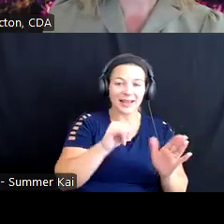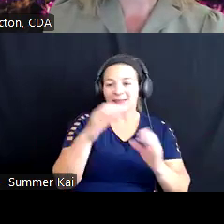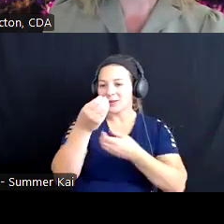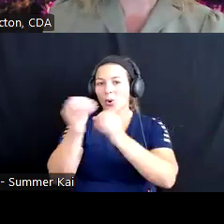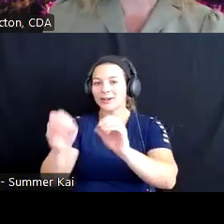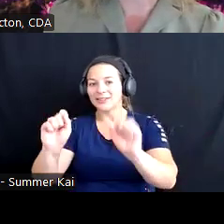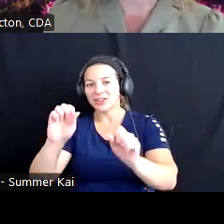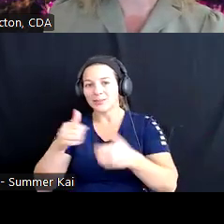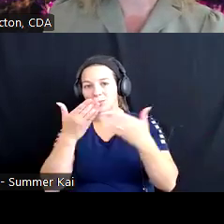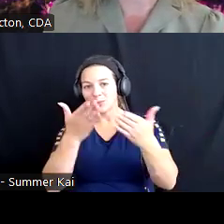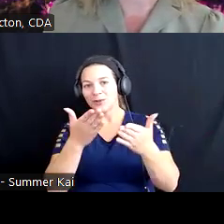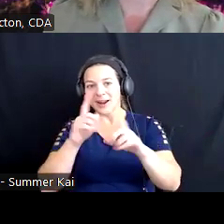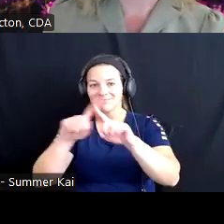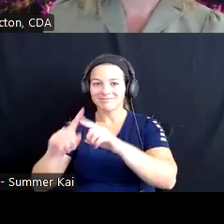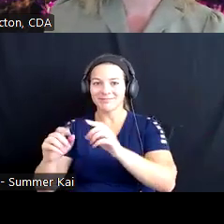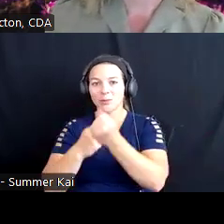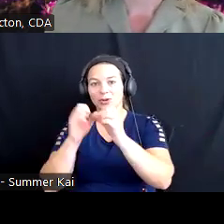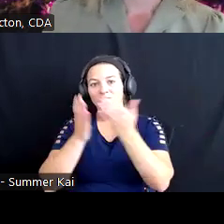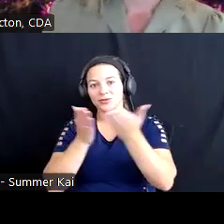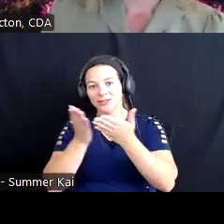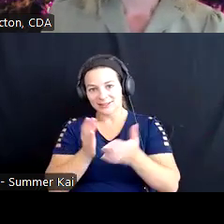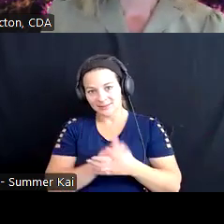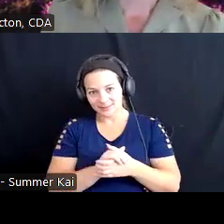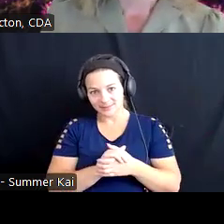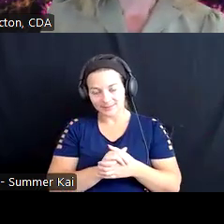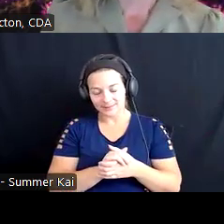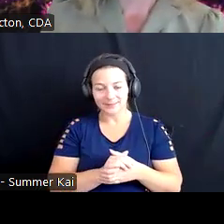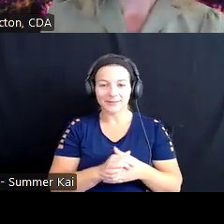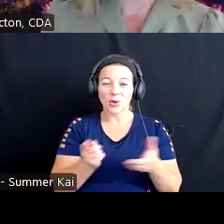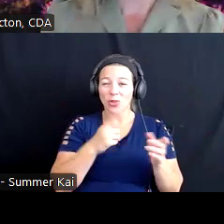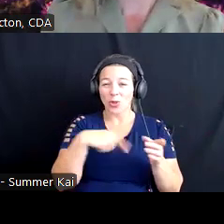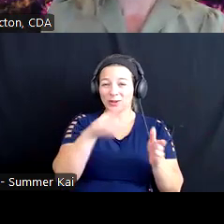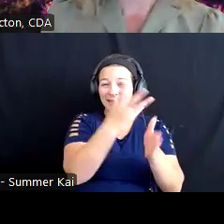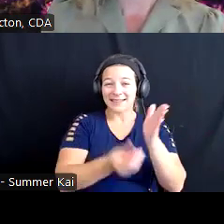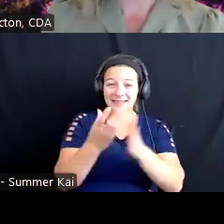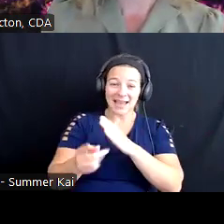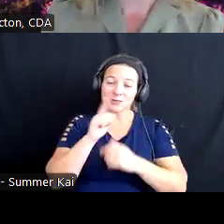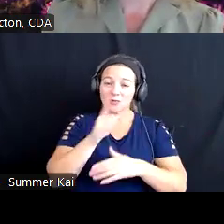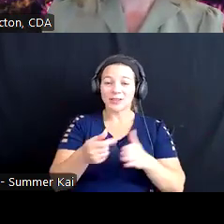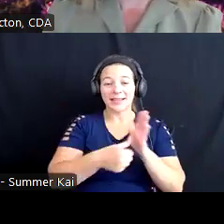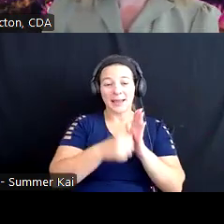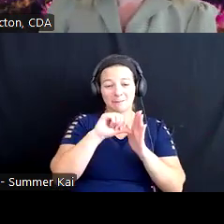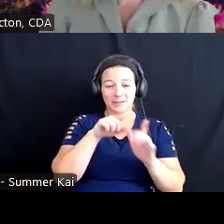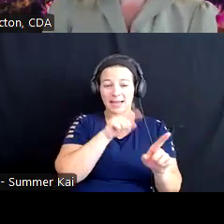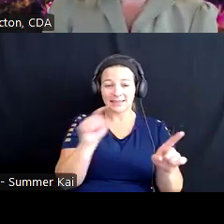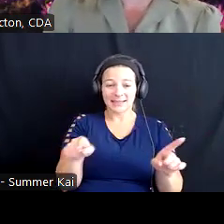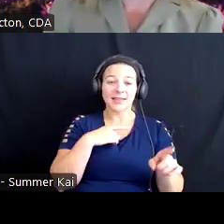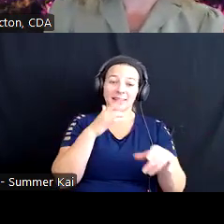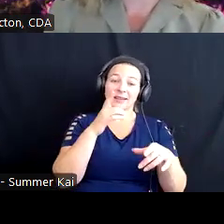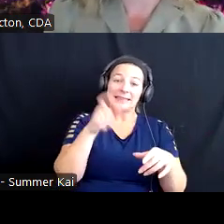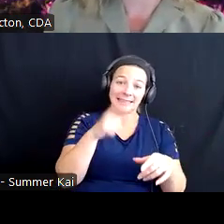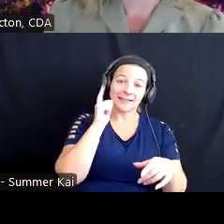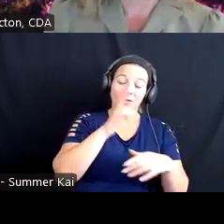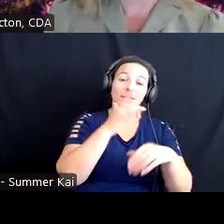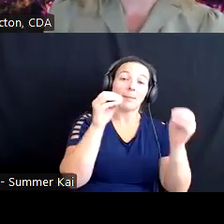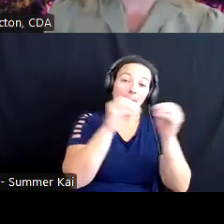organizations that can provide those supportive services. So the gaps really point to the need for the availability of